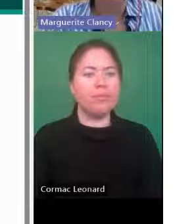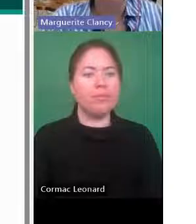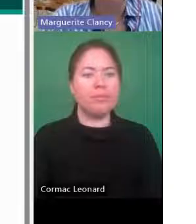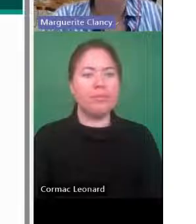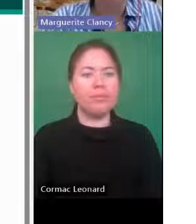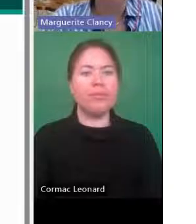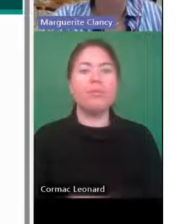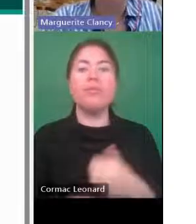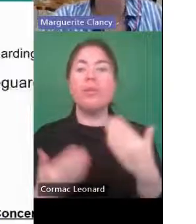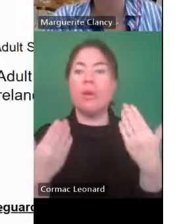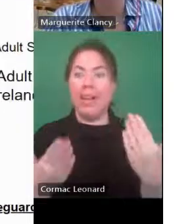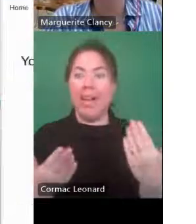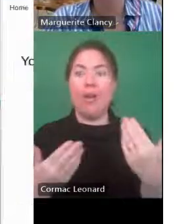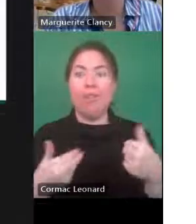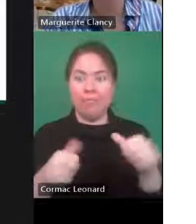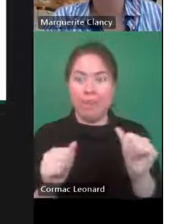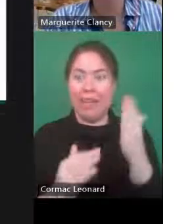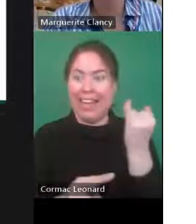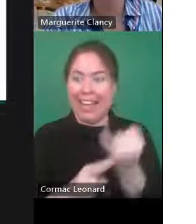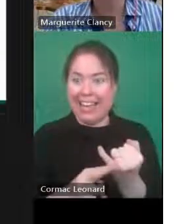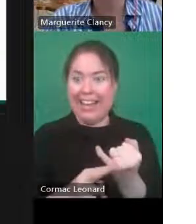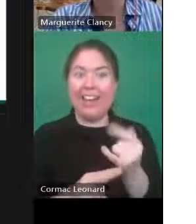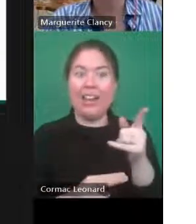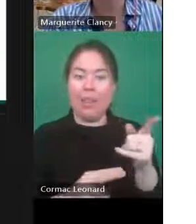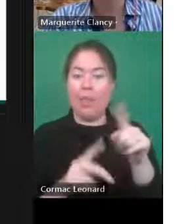the functionality